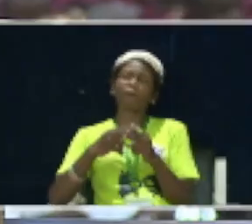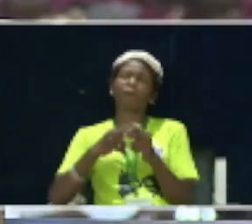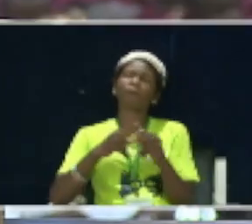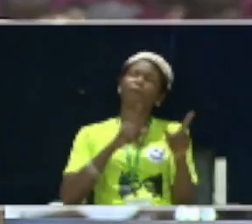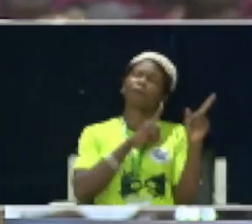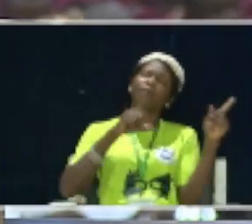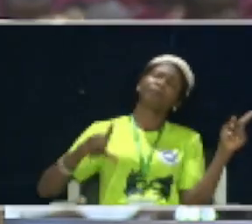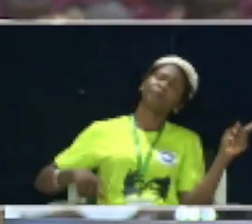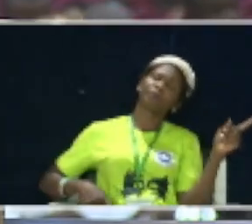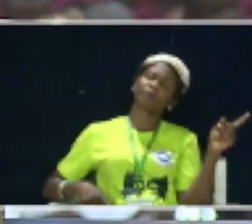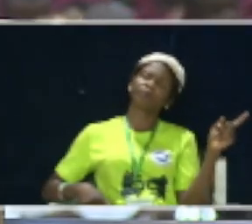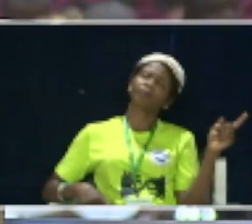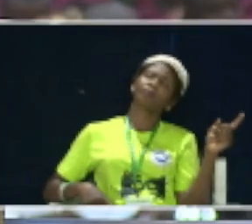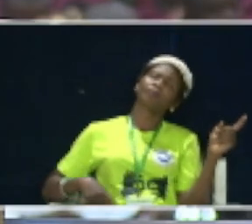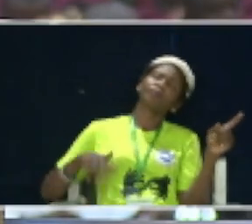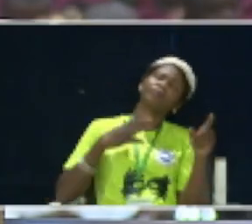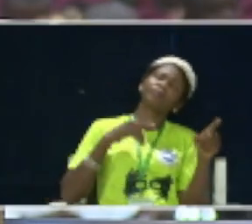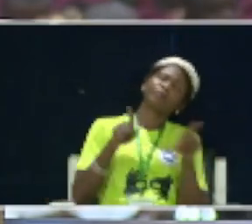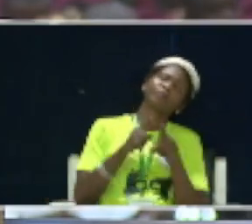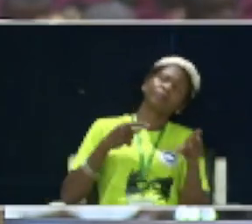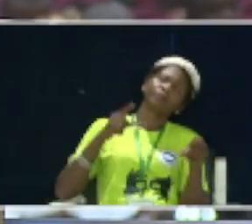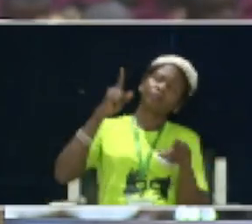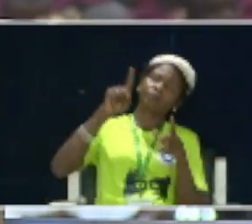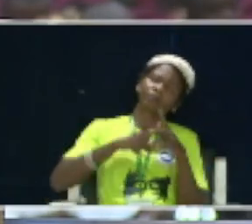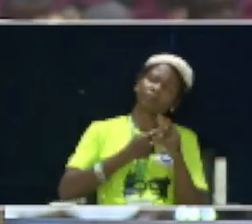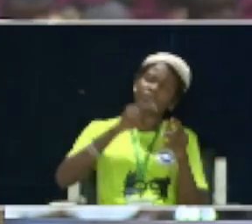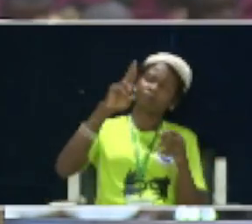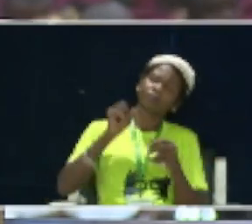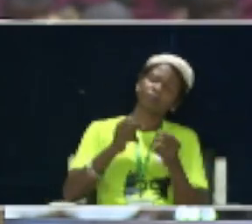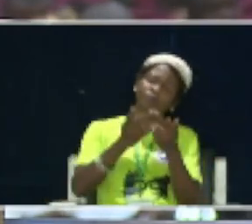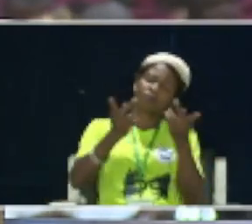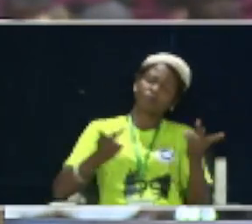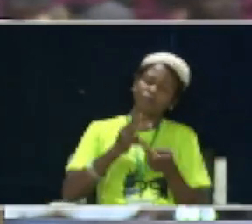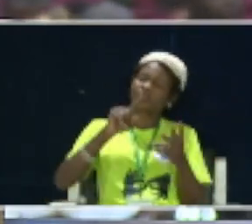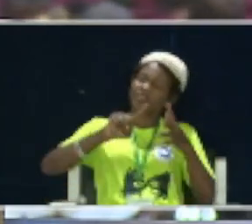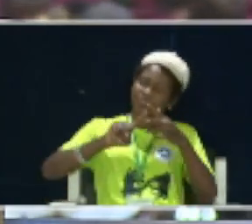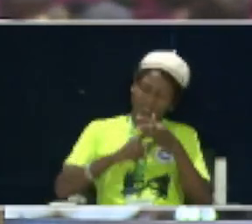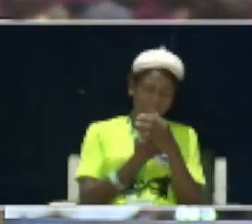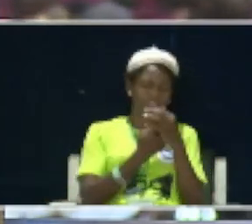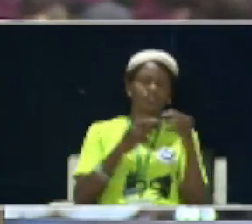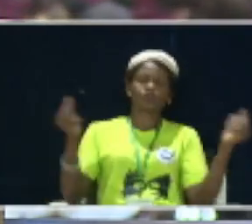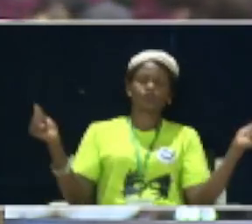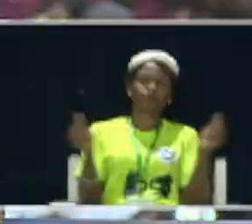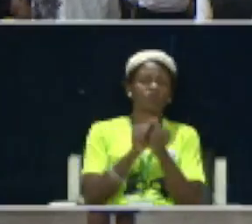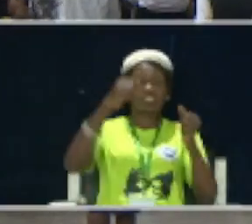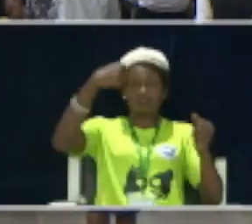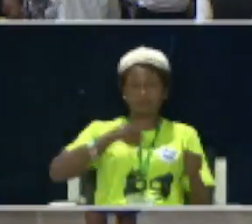Lord, and as you start the repositioning, start with